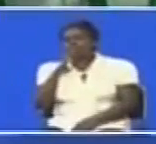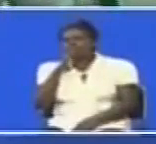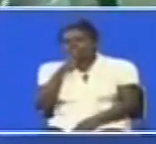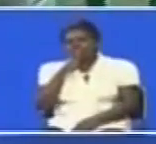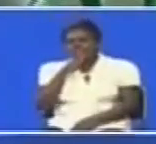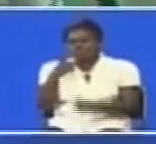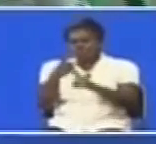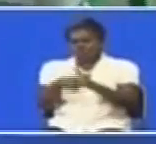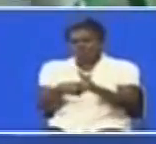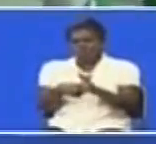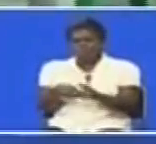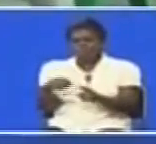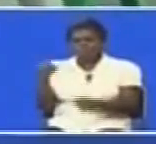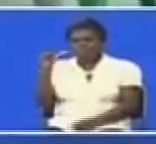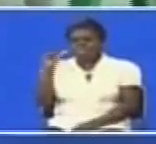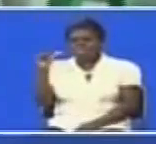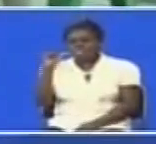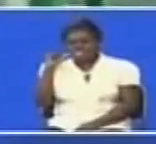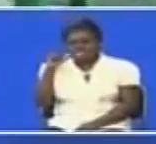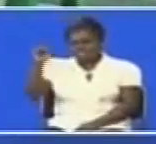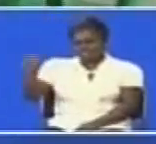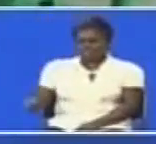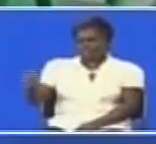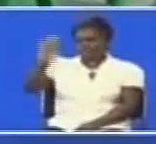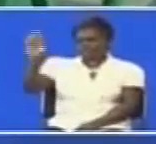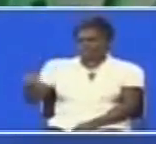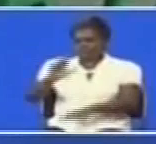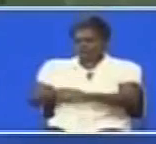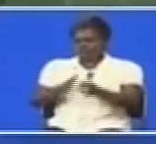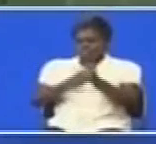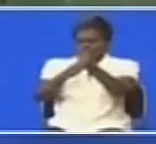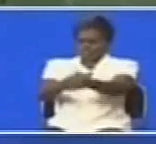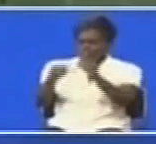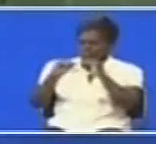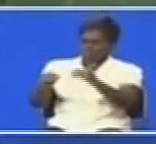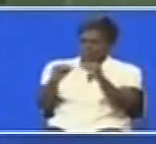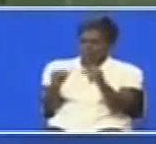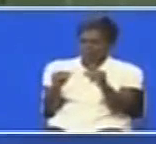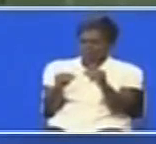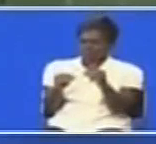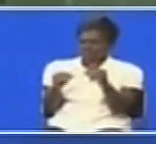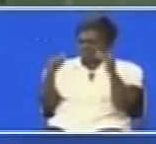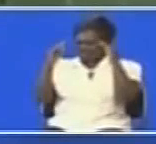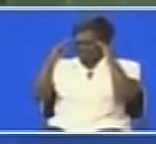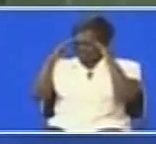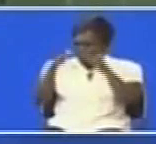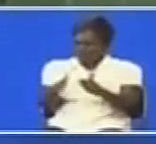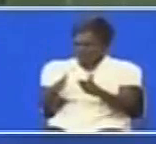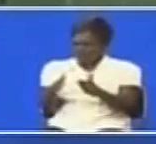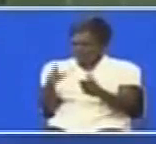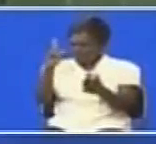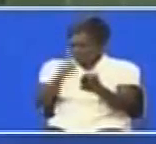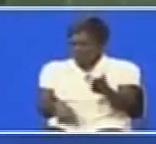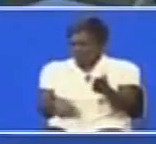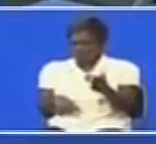from British and South African schools, particularly regarding leadership training. What caught our eyes, apart from the smart teaching